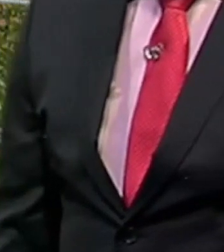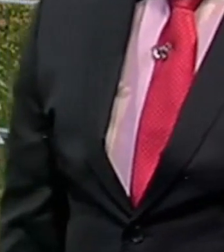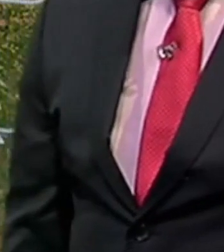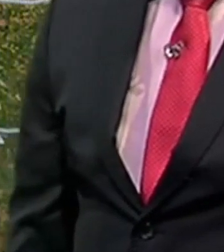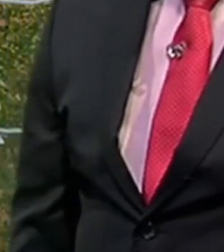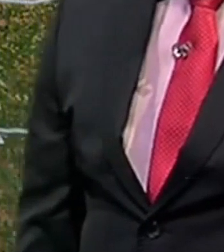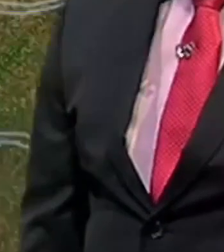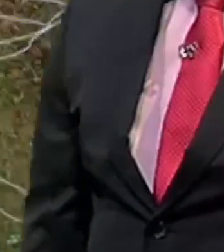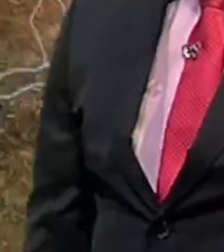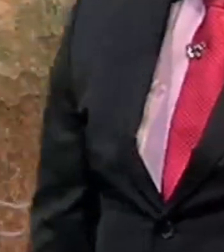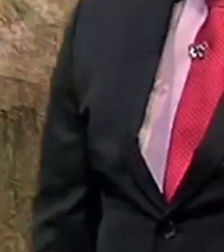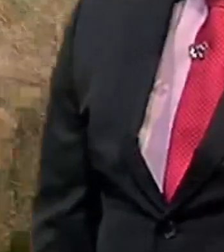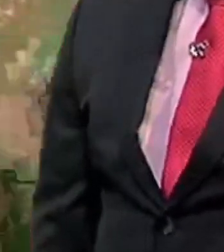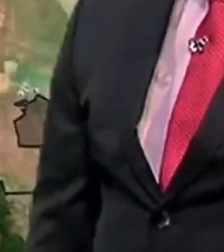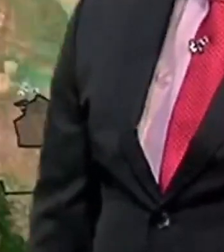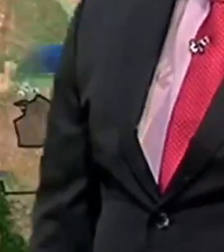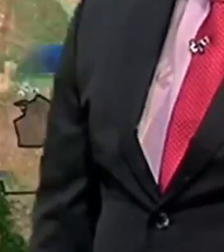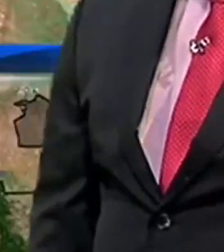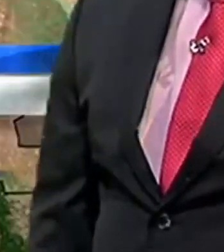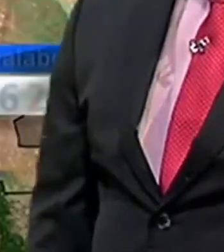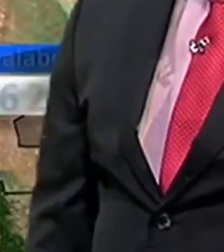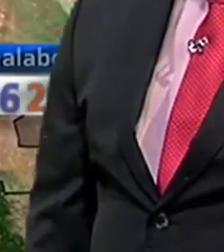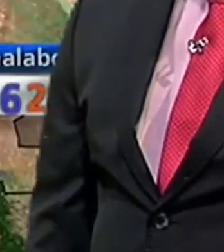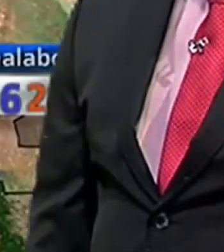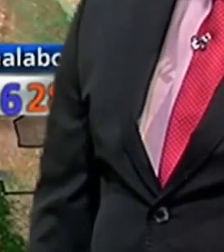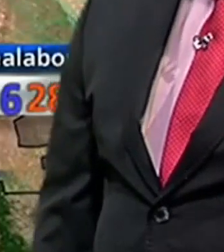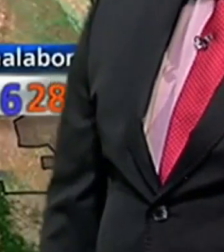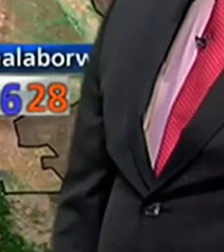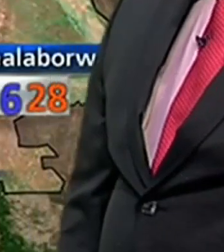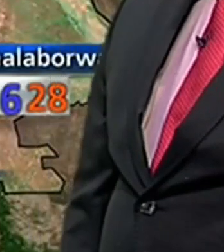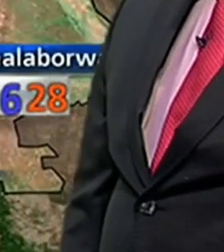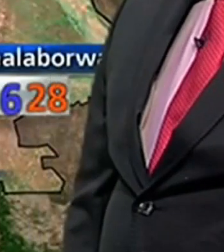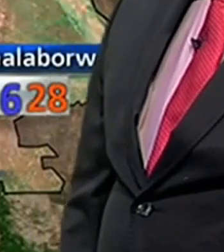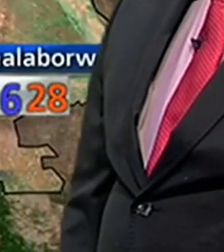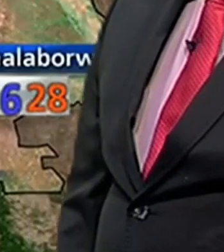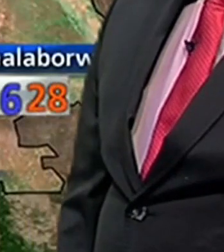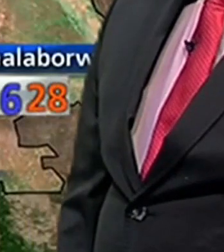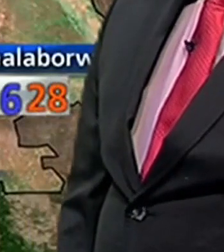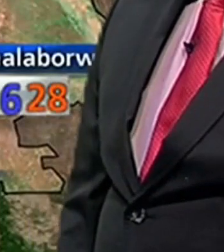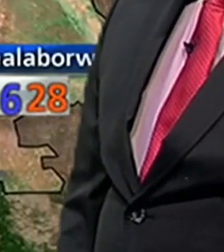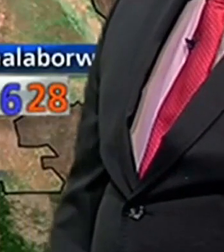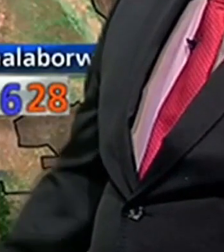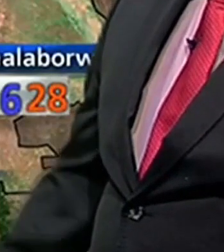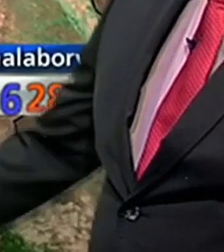mtseletseng ka mane ka province ya Limpopo teng ka lebella province eno e bele maemo a hleng a futhumetse